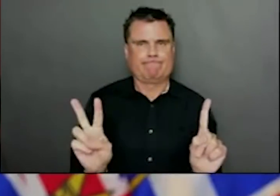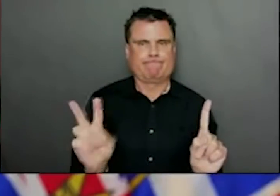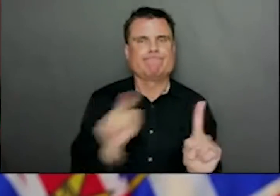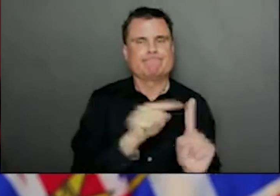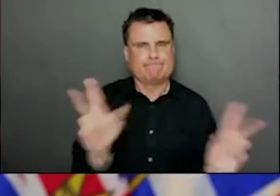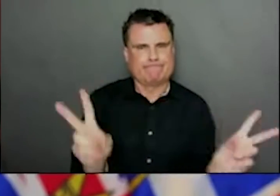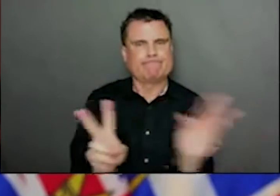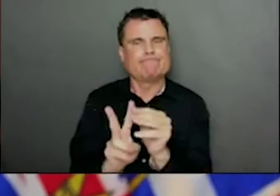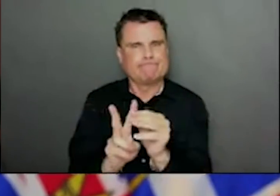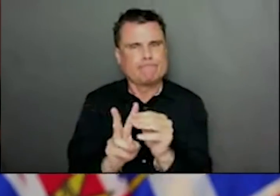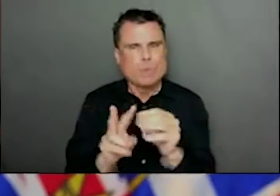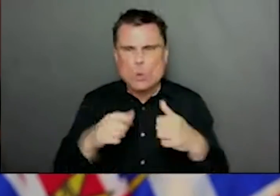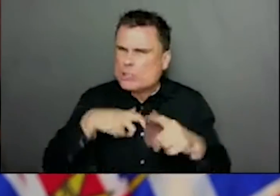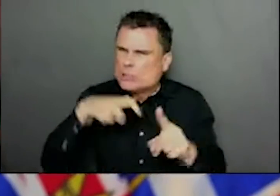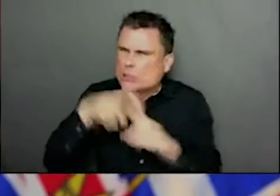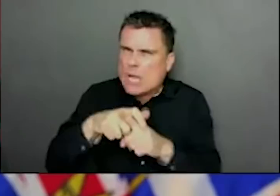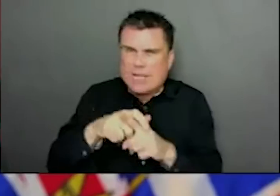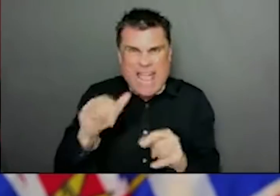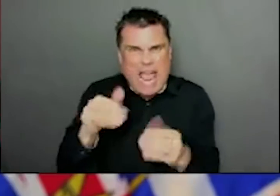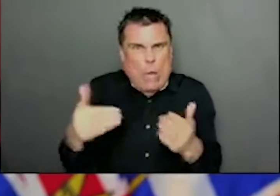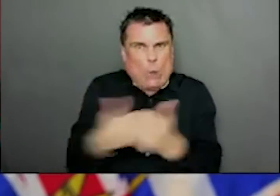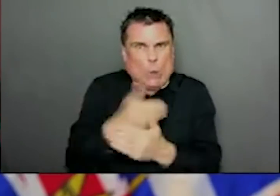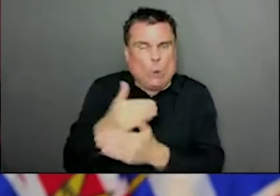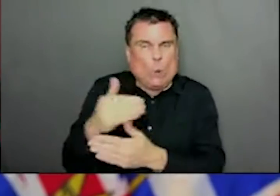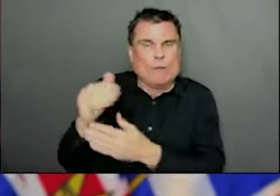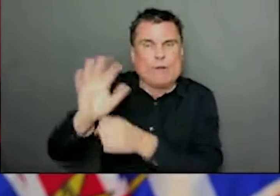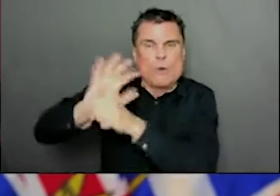do surveillance and testing of